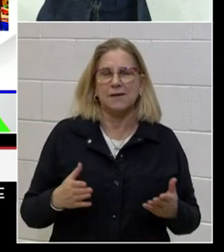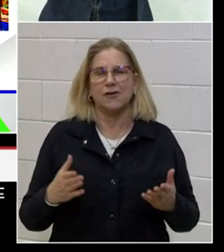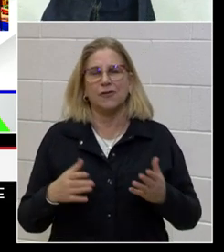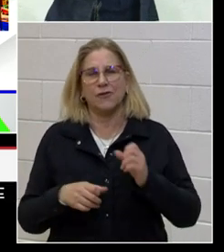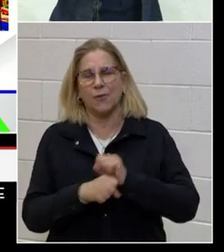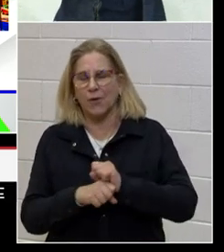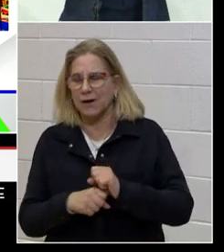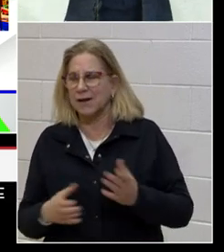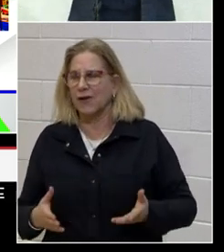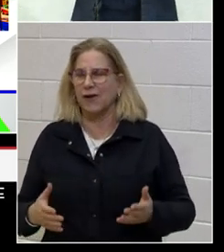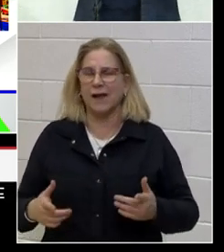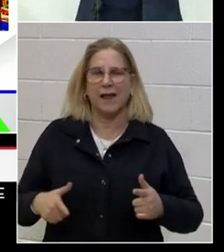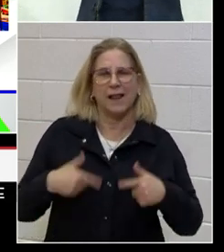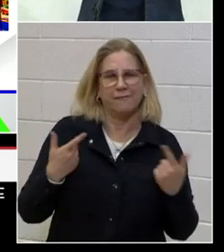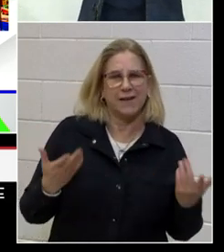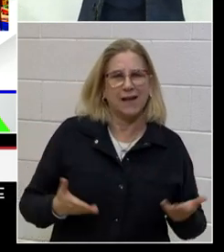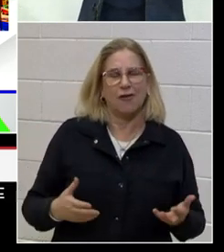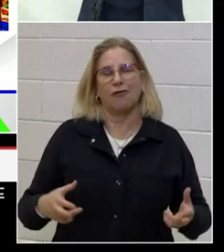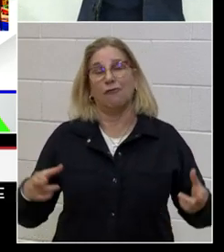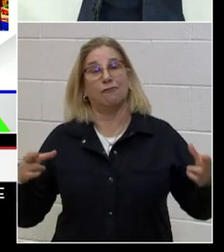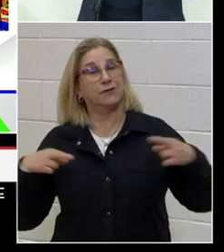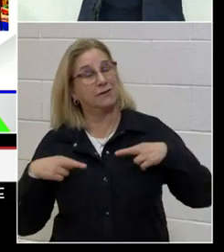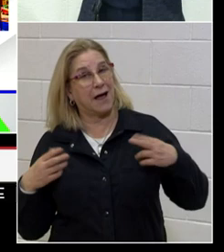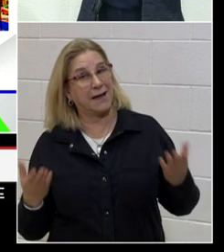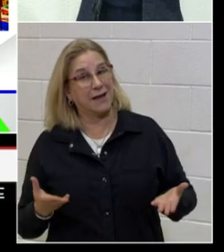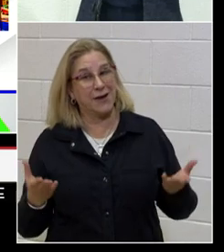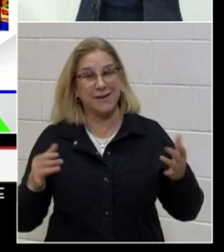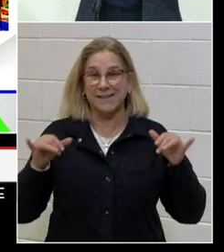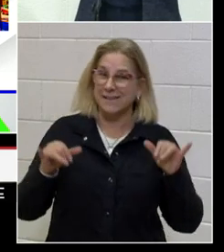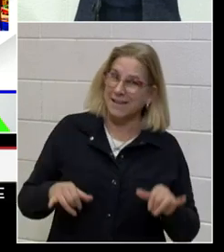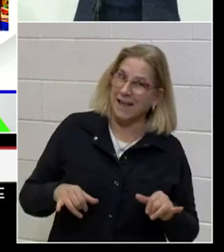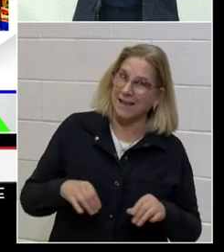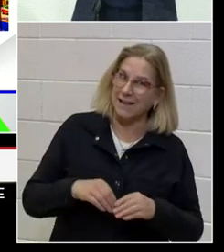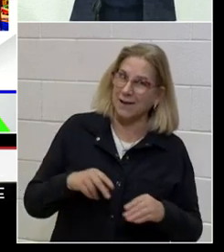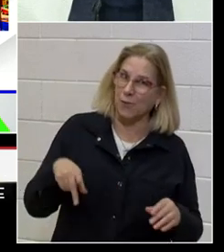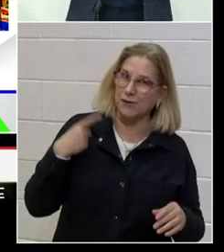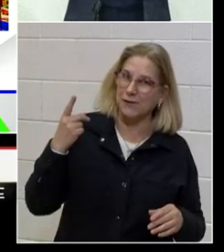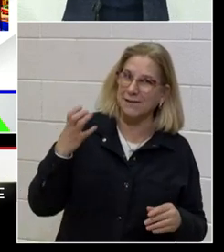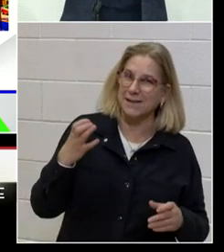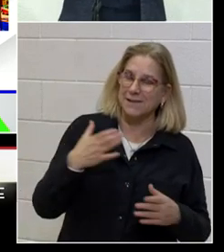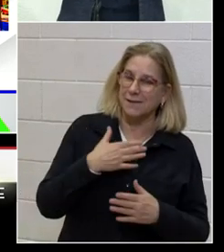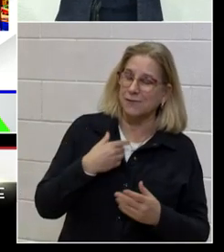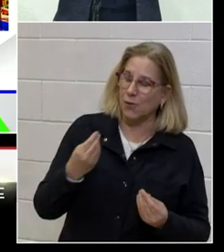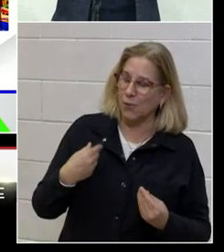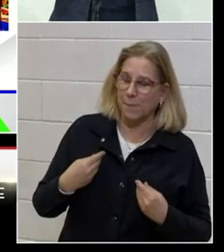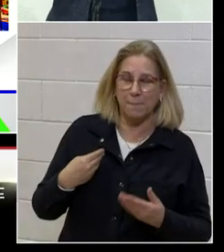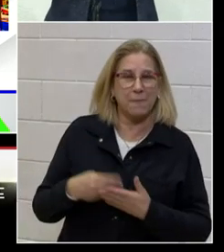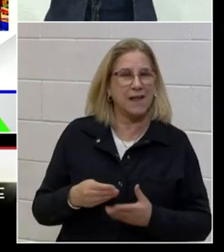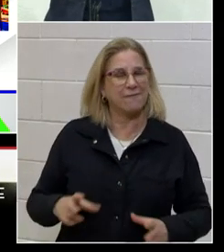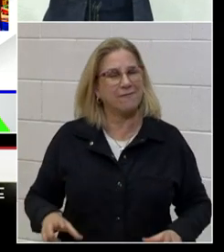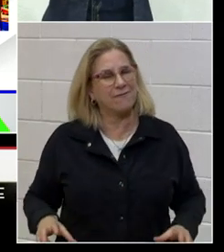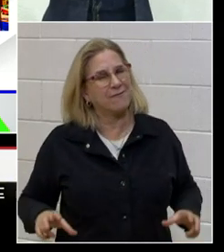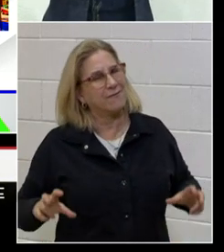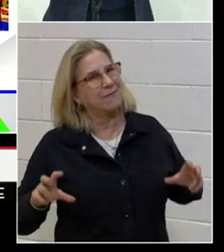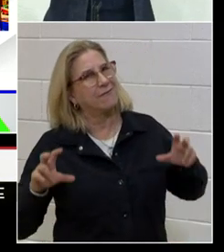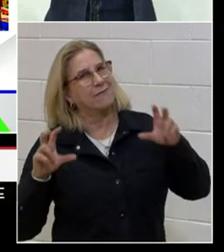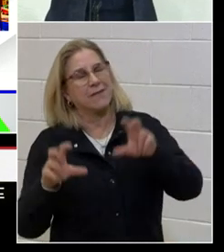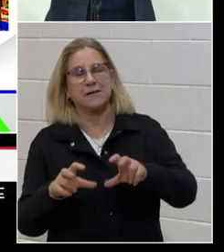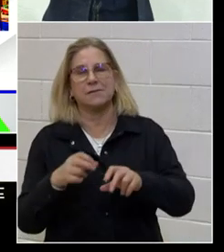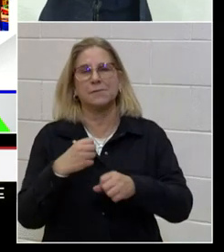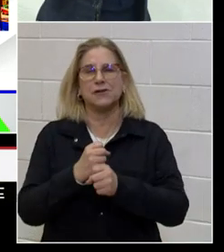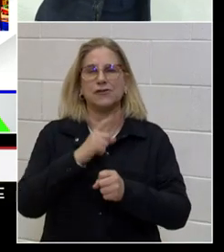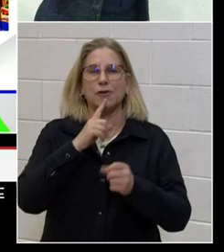here. And so we will be heavily invested in making sure our public schools remain